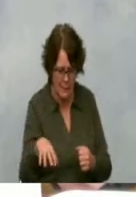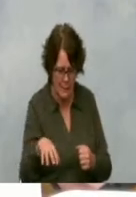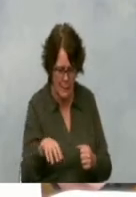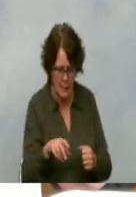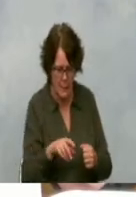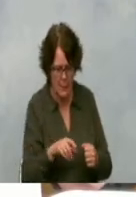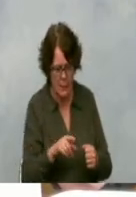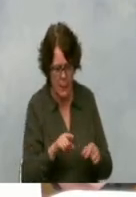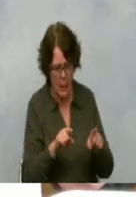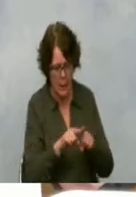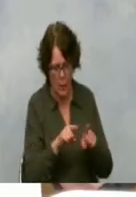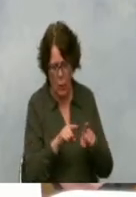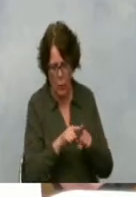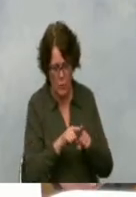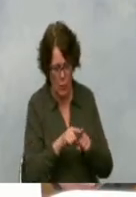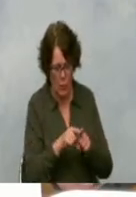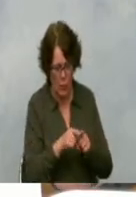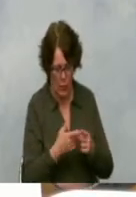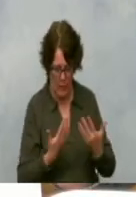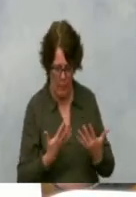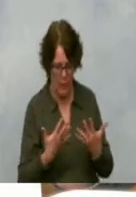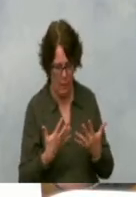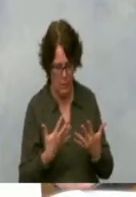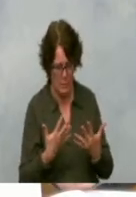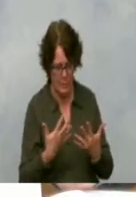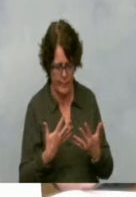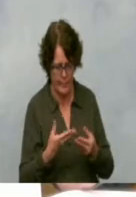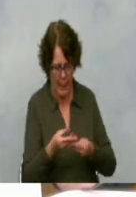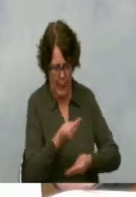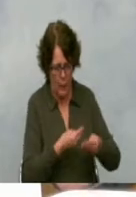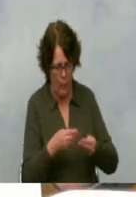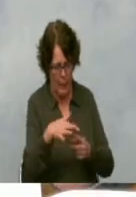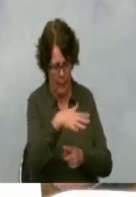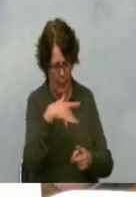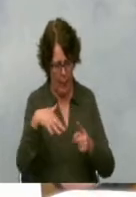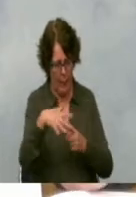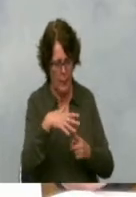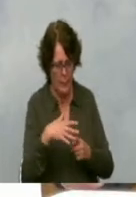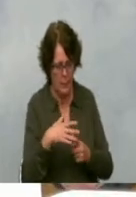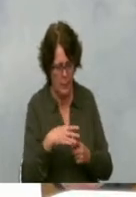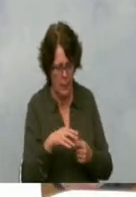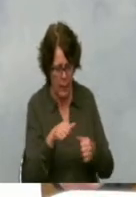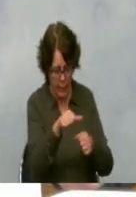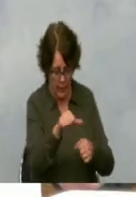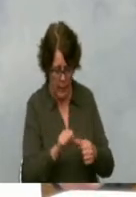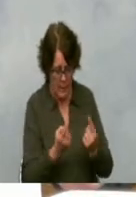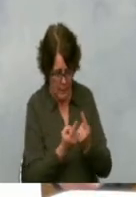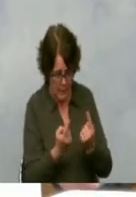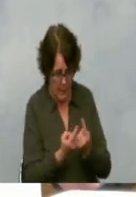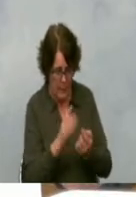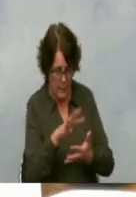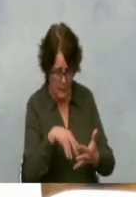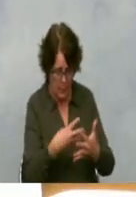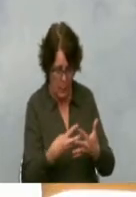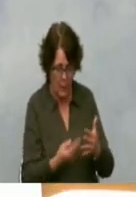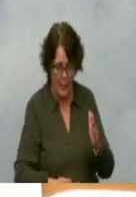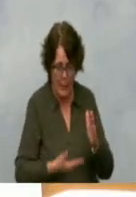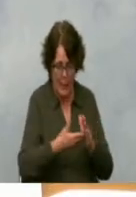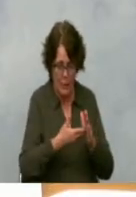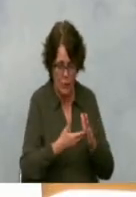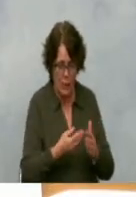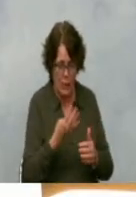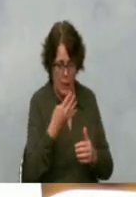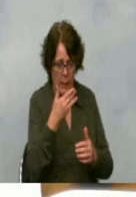inflationary climate that we're currently in. The next thing that's down in the table and in the paper is an extra amount of